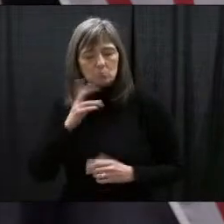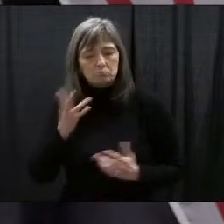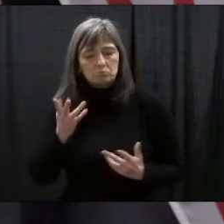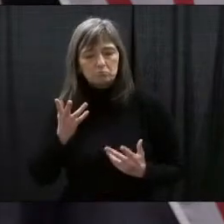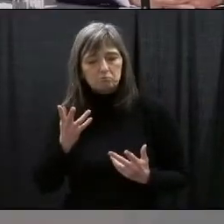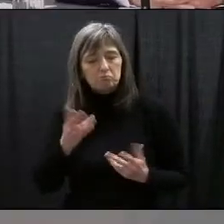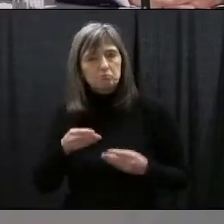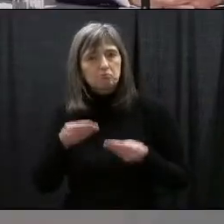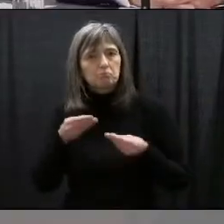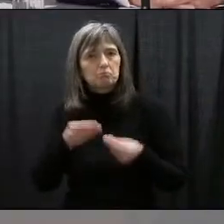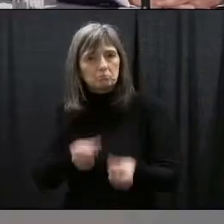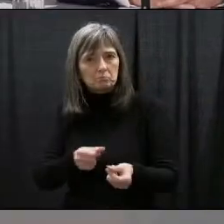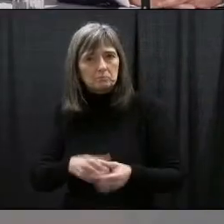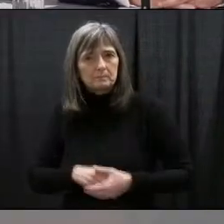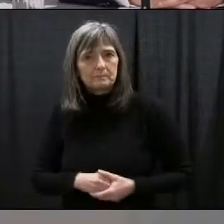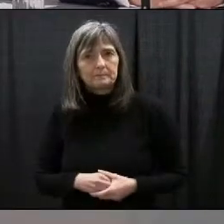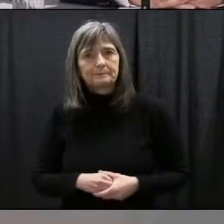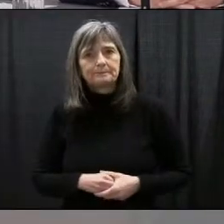possible.